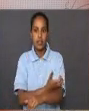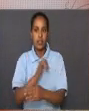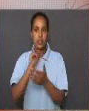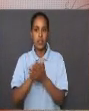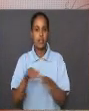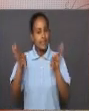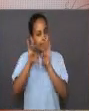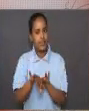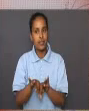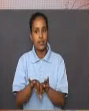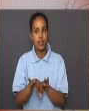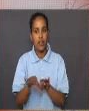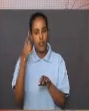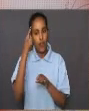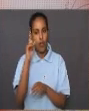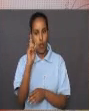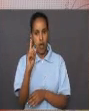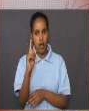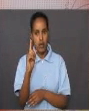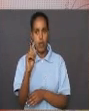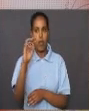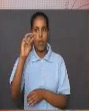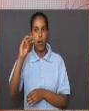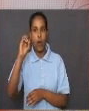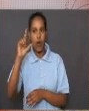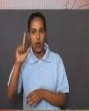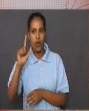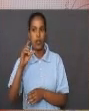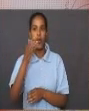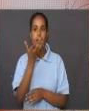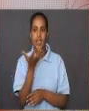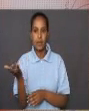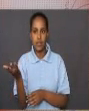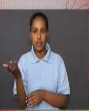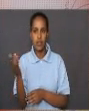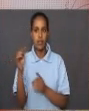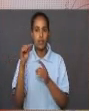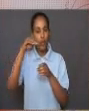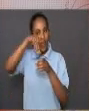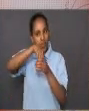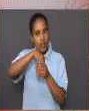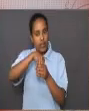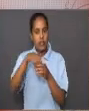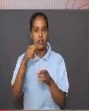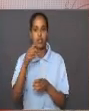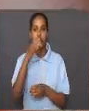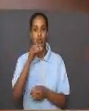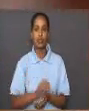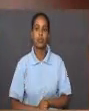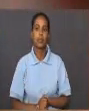that is needed for 1 mole of a substance to enter the solution.